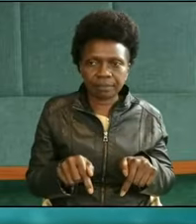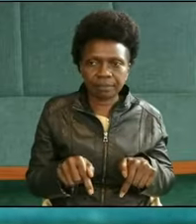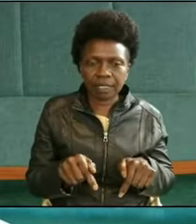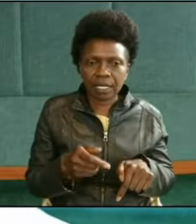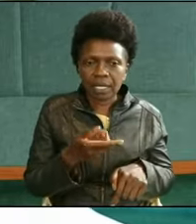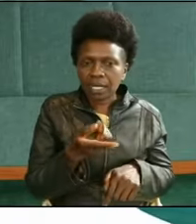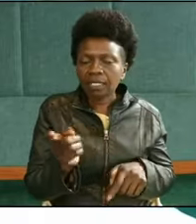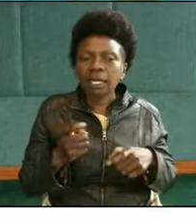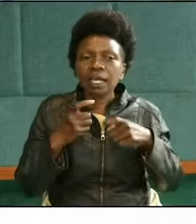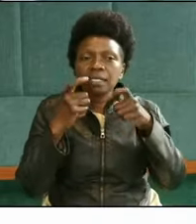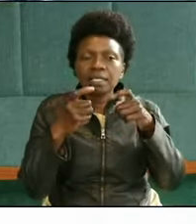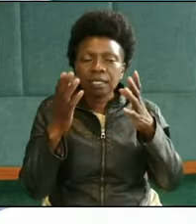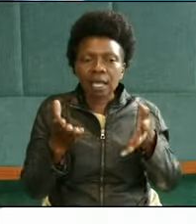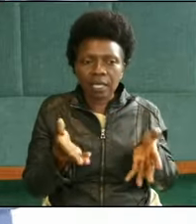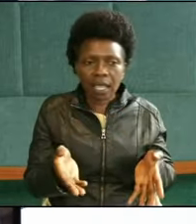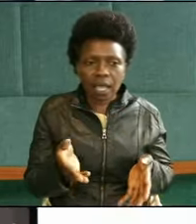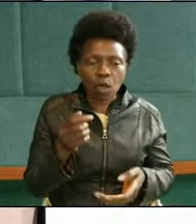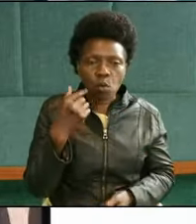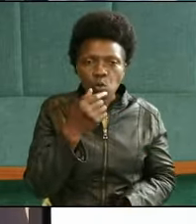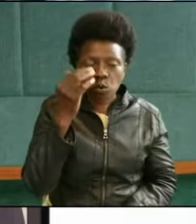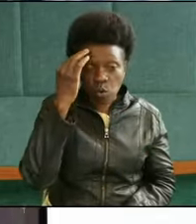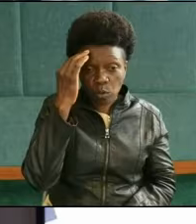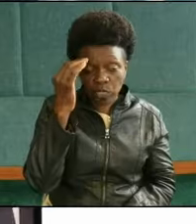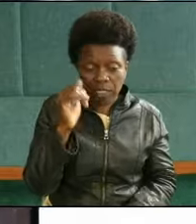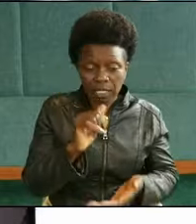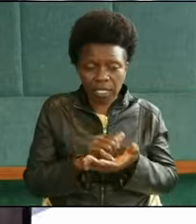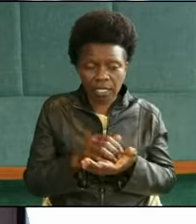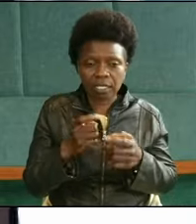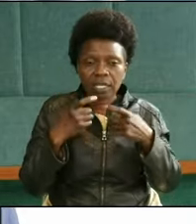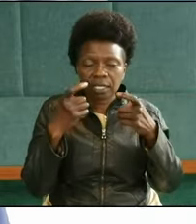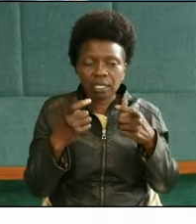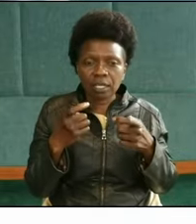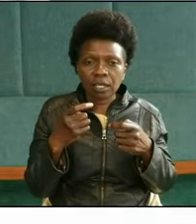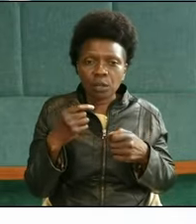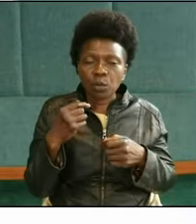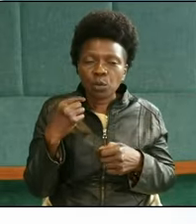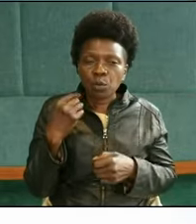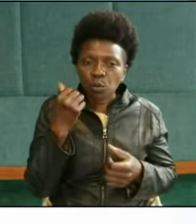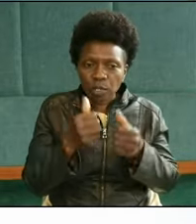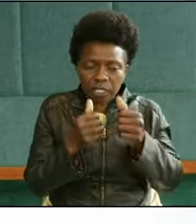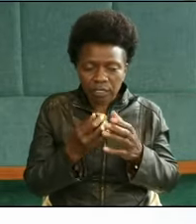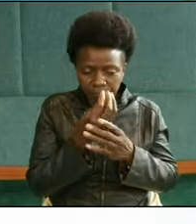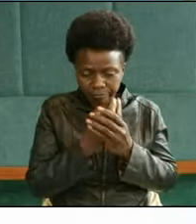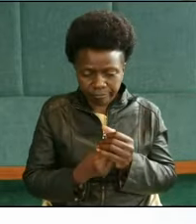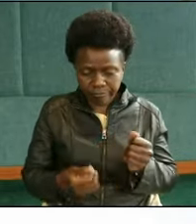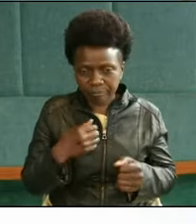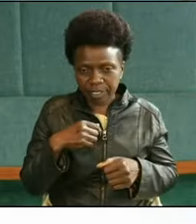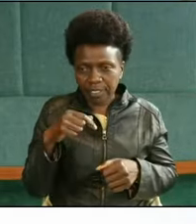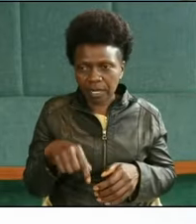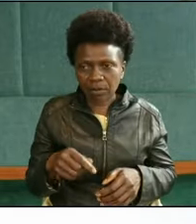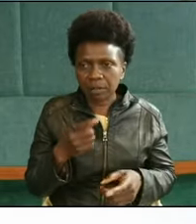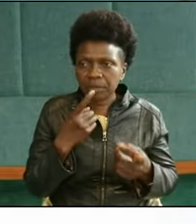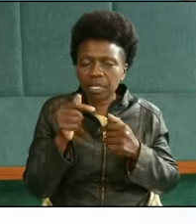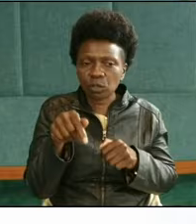There is a sinner here who knows that there is sin that is fixing me down. I am telling you